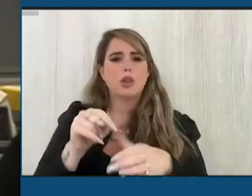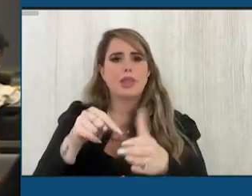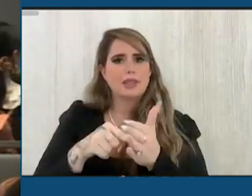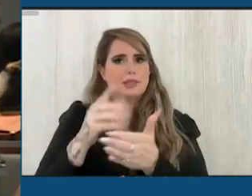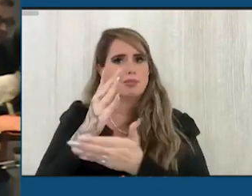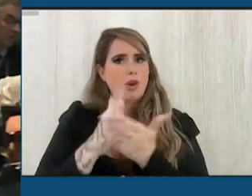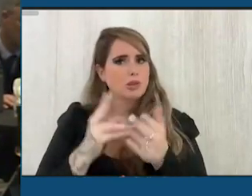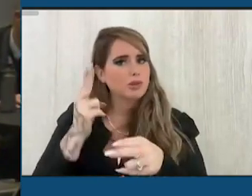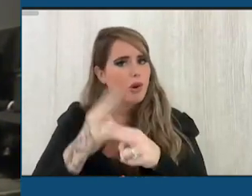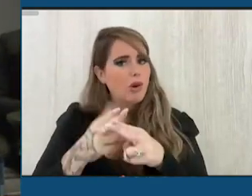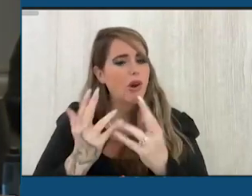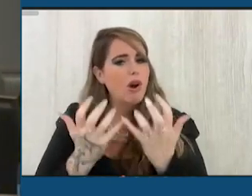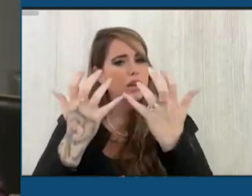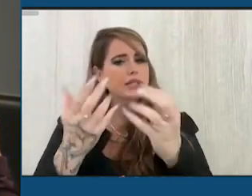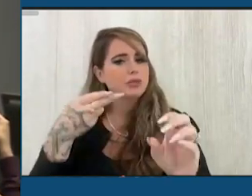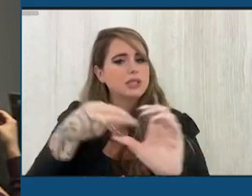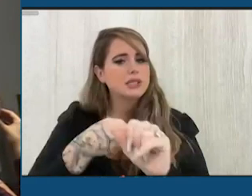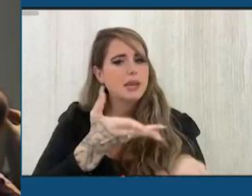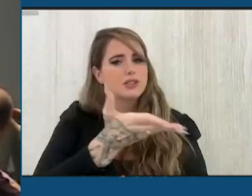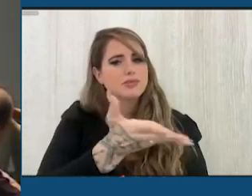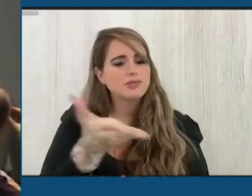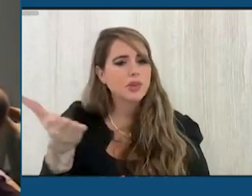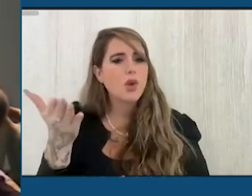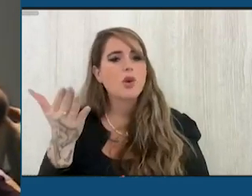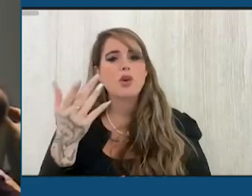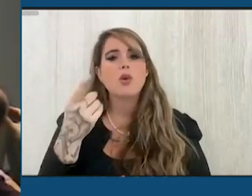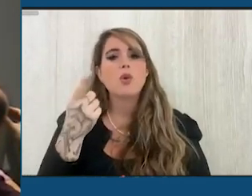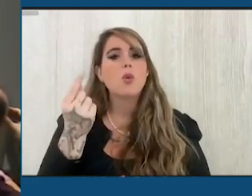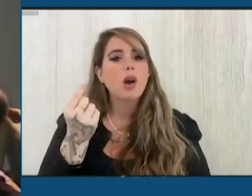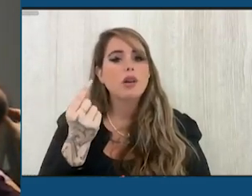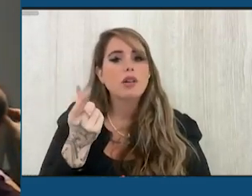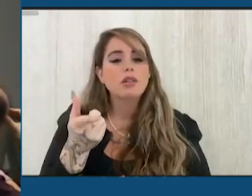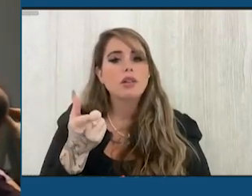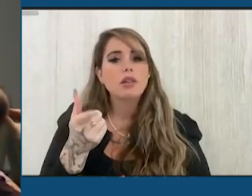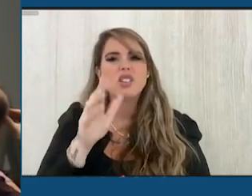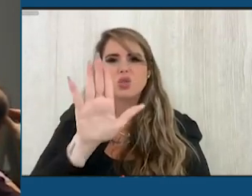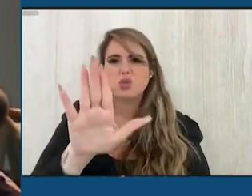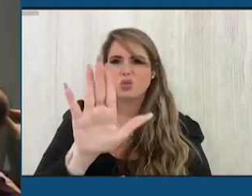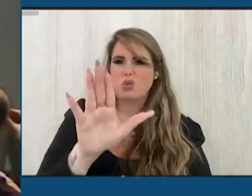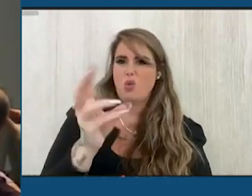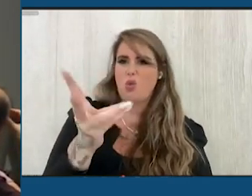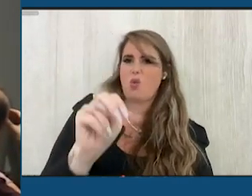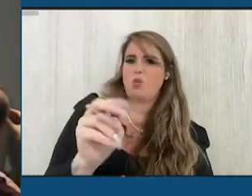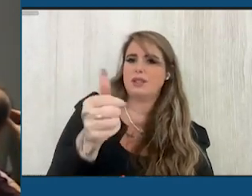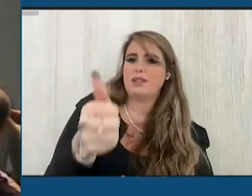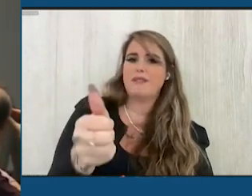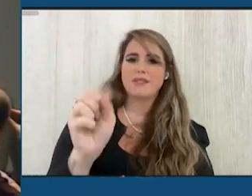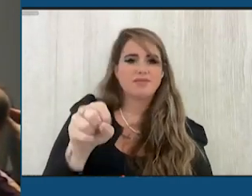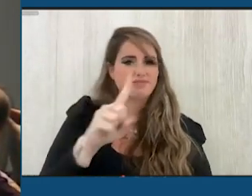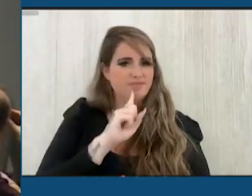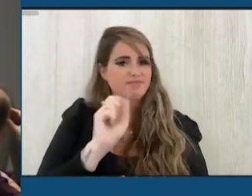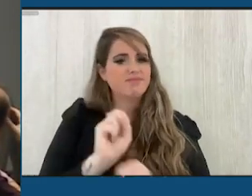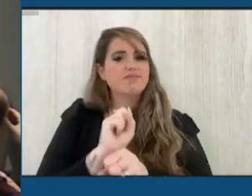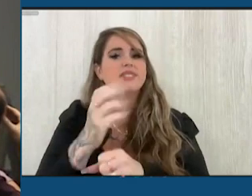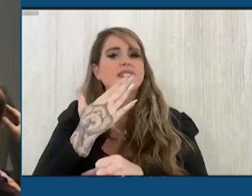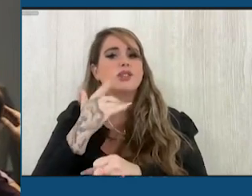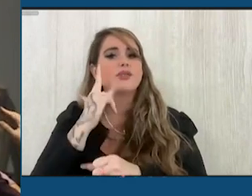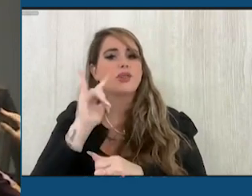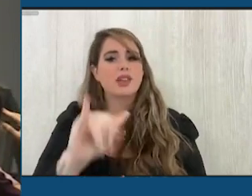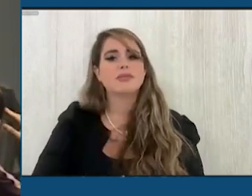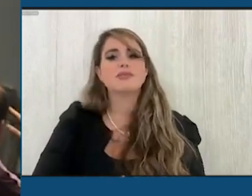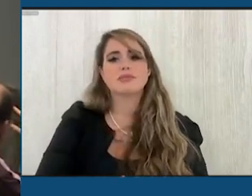way. What gets in the way? Your own self gets in the way. Yeah. Thank you for that. Something